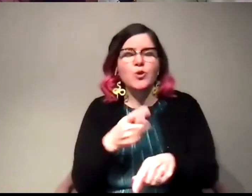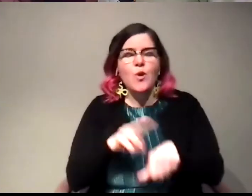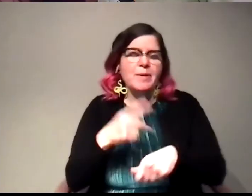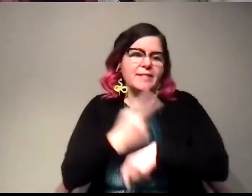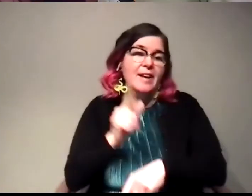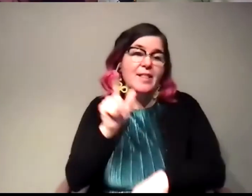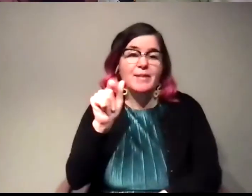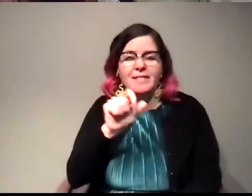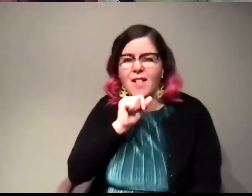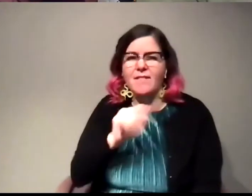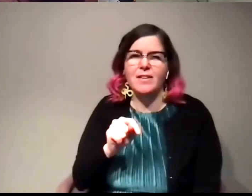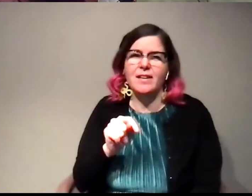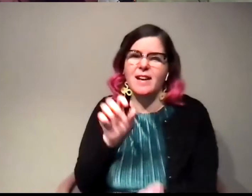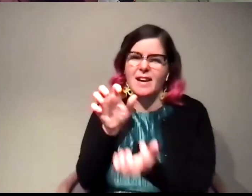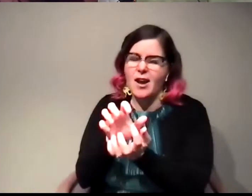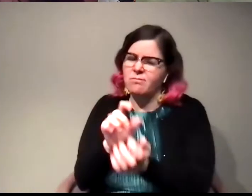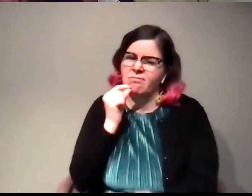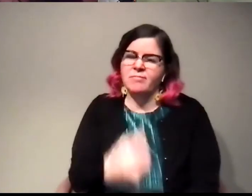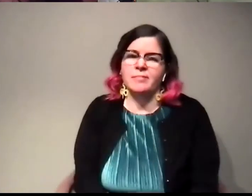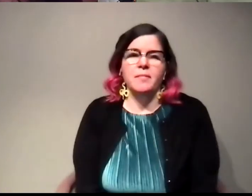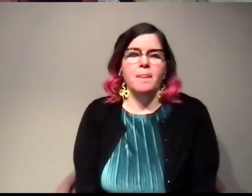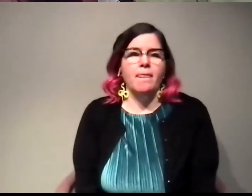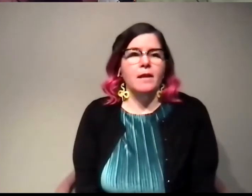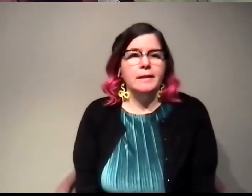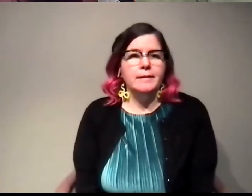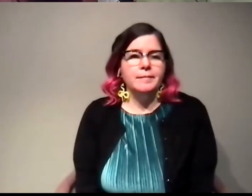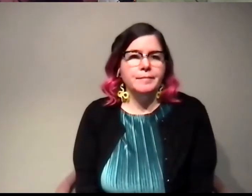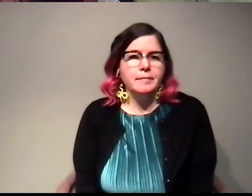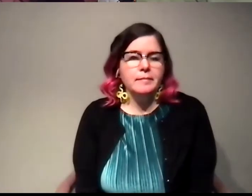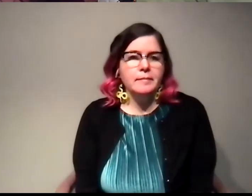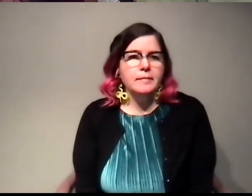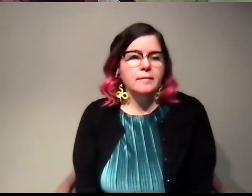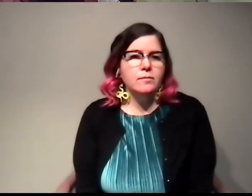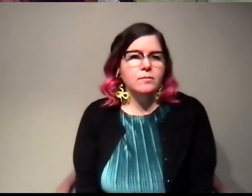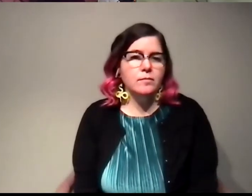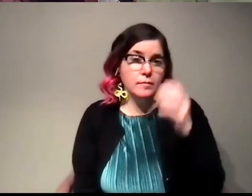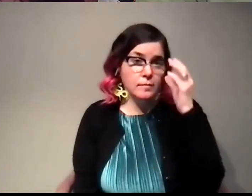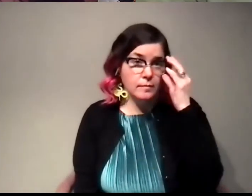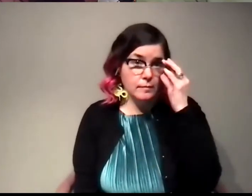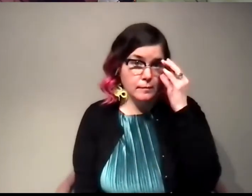I love that. Mm-hmm. Gators are so cool. Let's see.